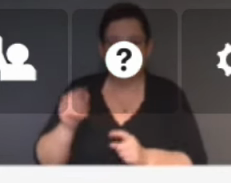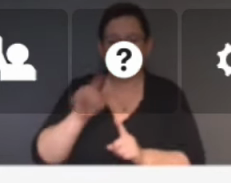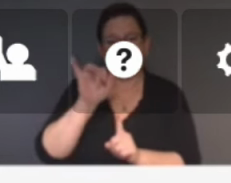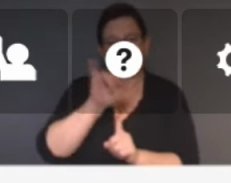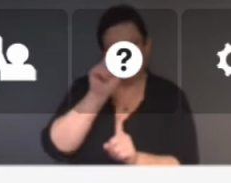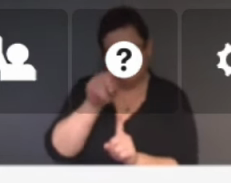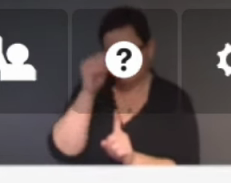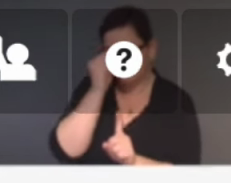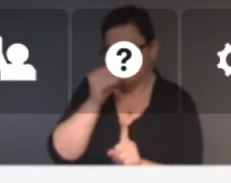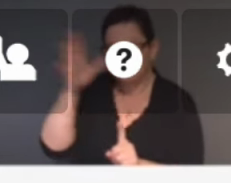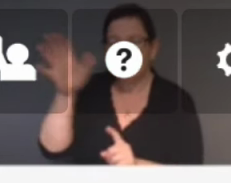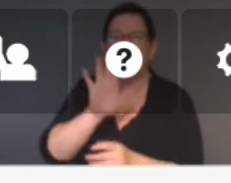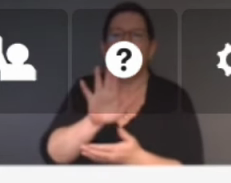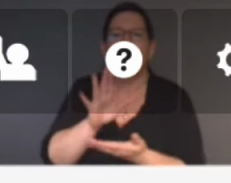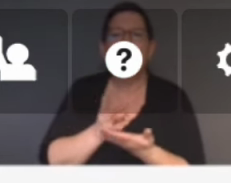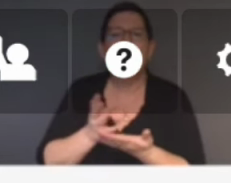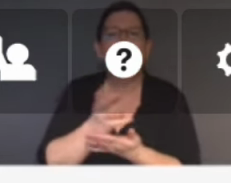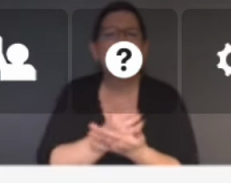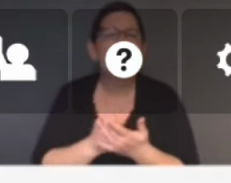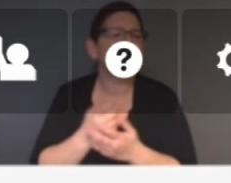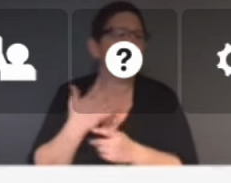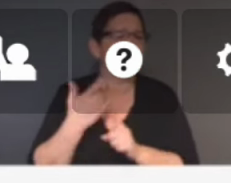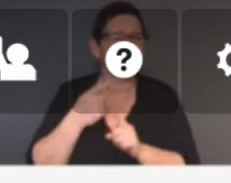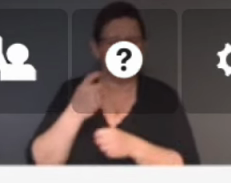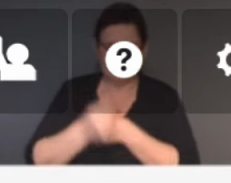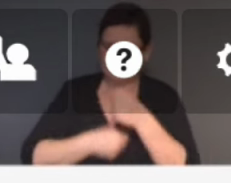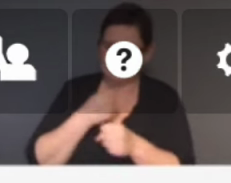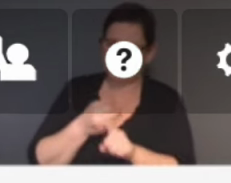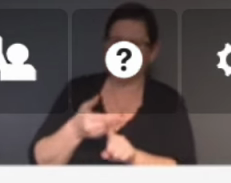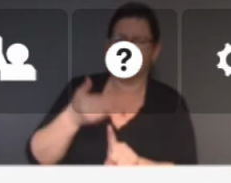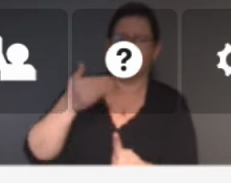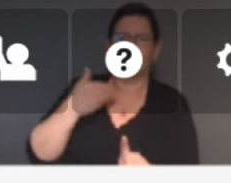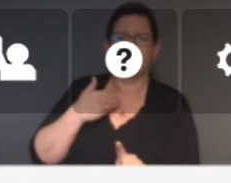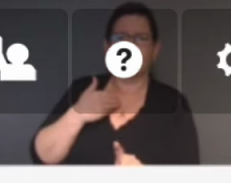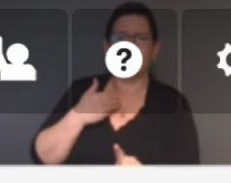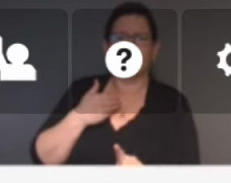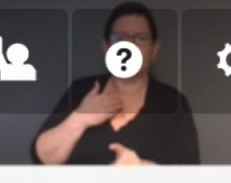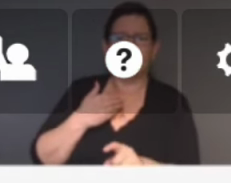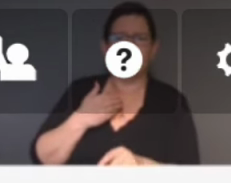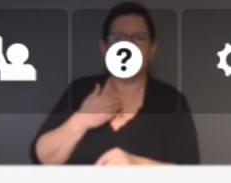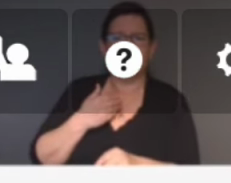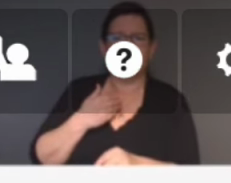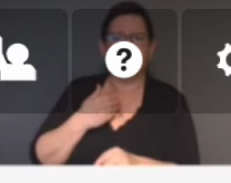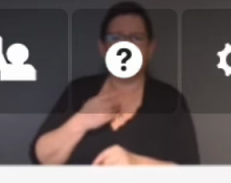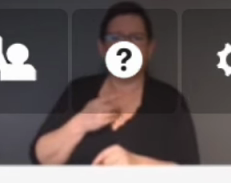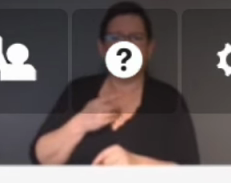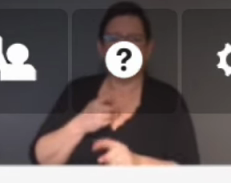not reported on a Canadian tax return, even if it's zero.